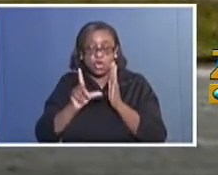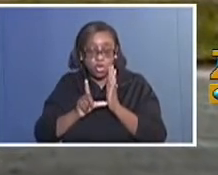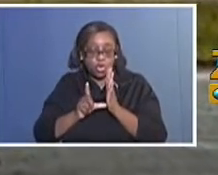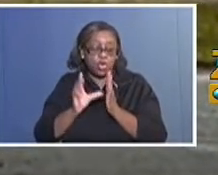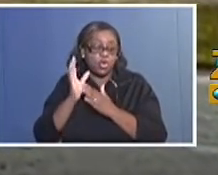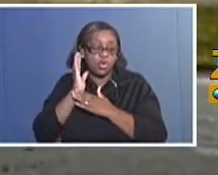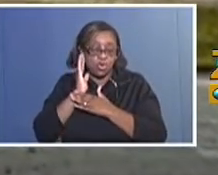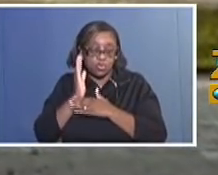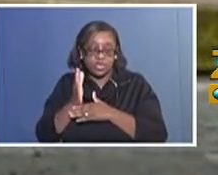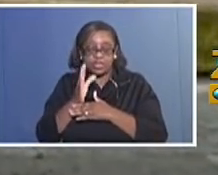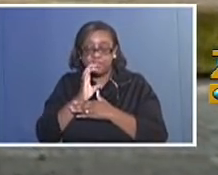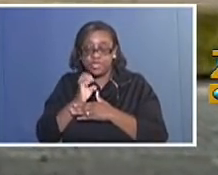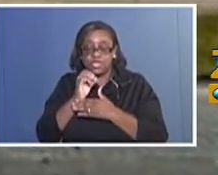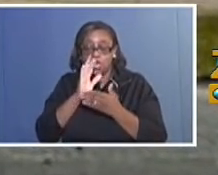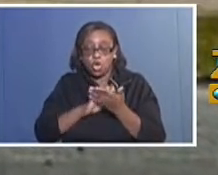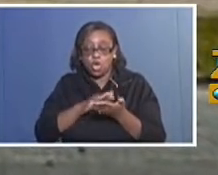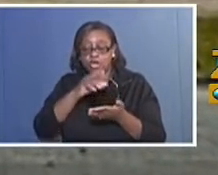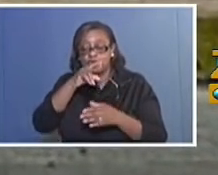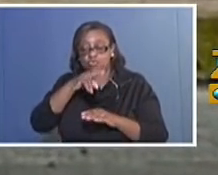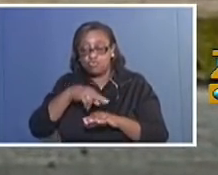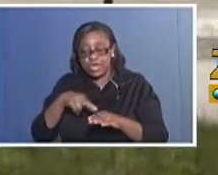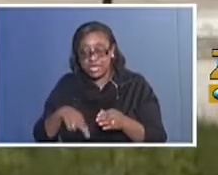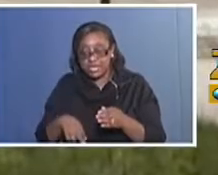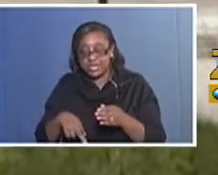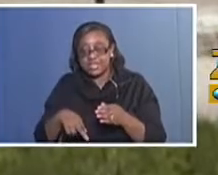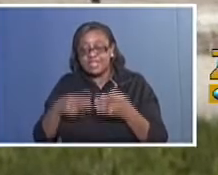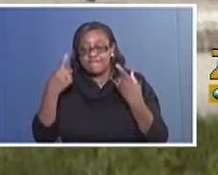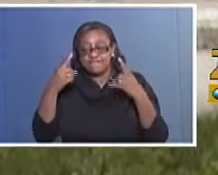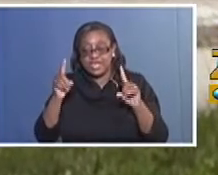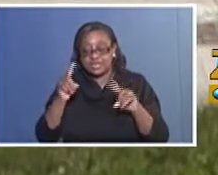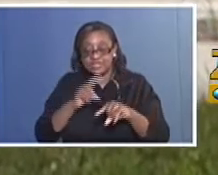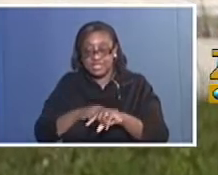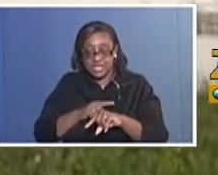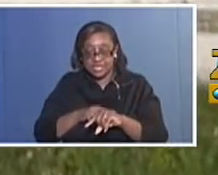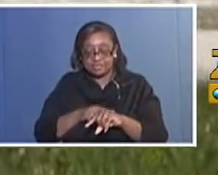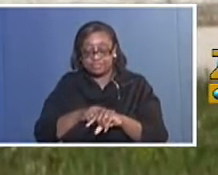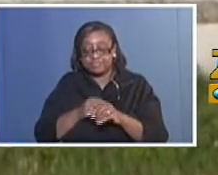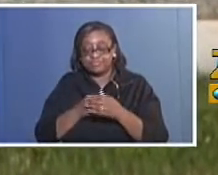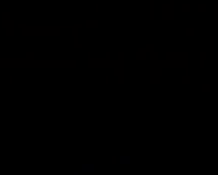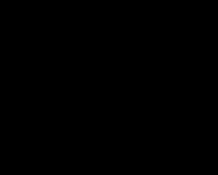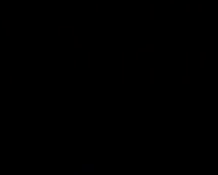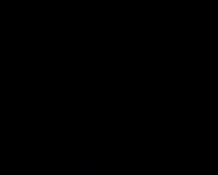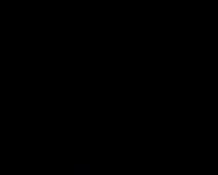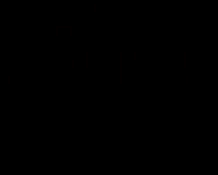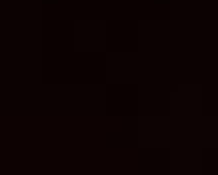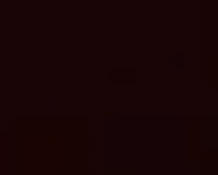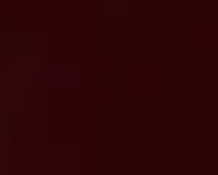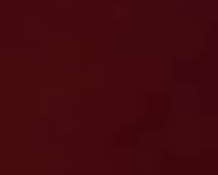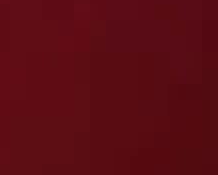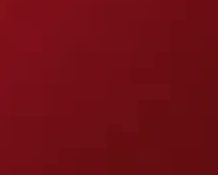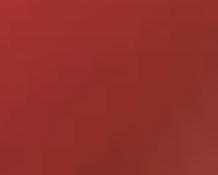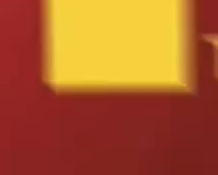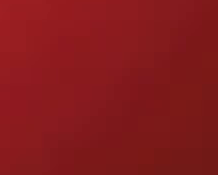the attorney on record. The court will have the final say on the matter.